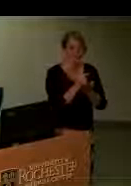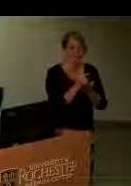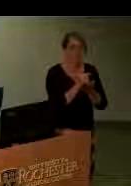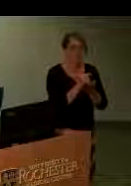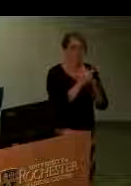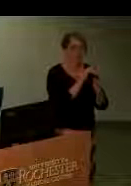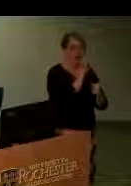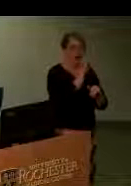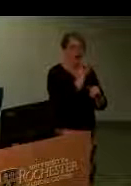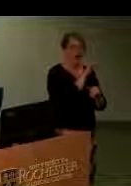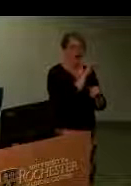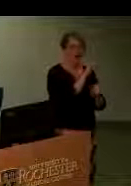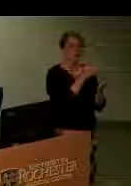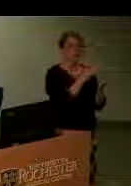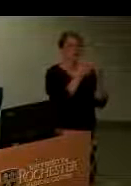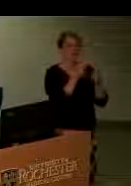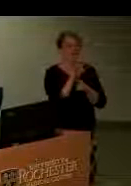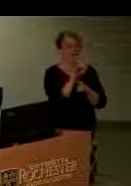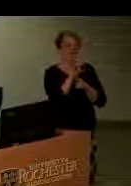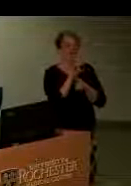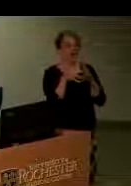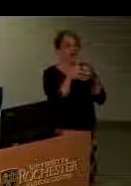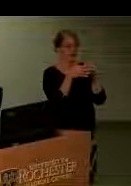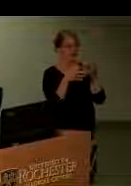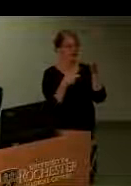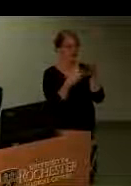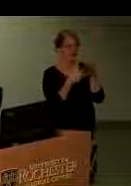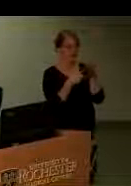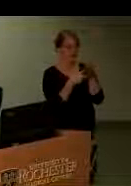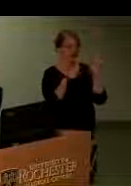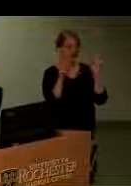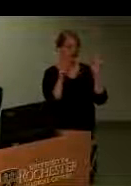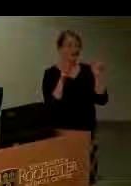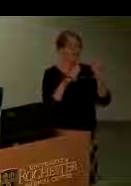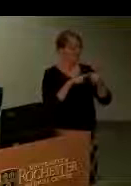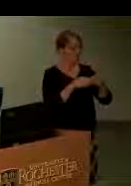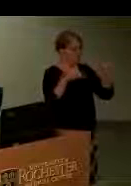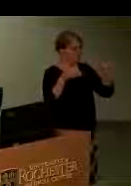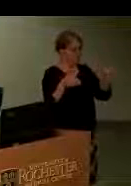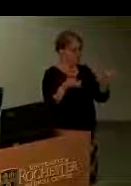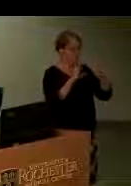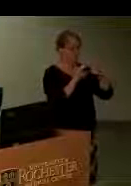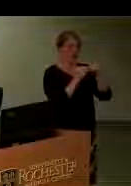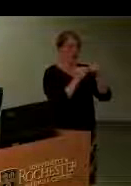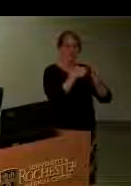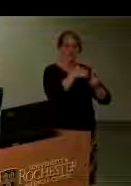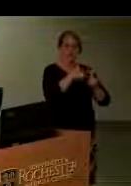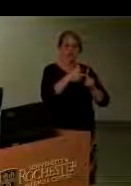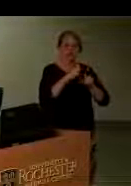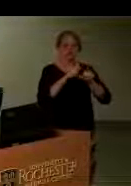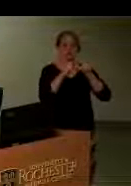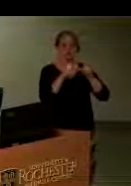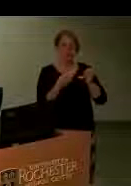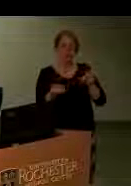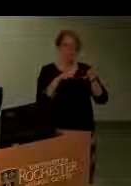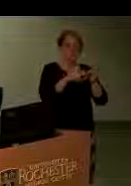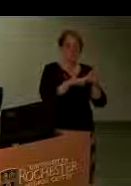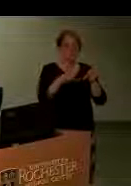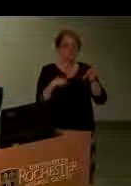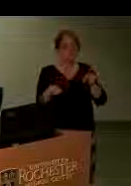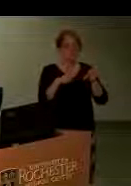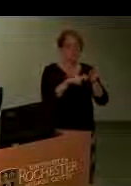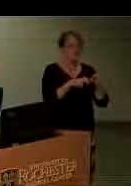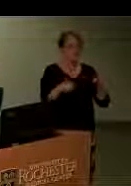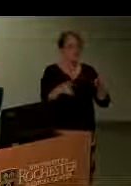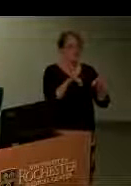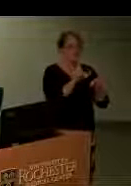airlines offered Fly America tickets that for a period of X months, you could just keep getting on and off their flights